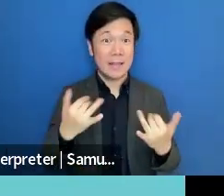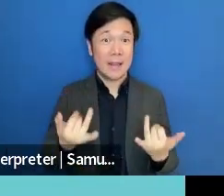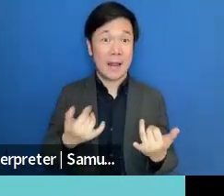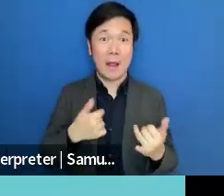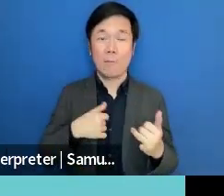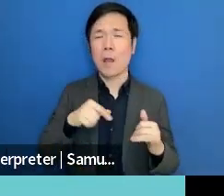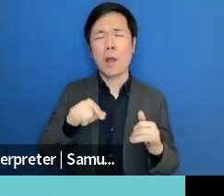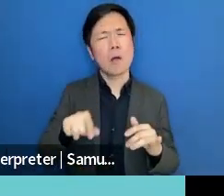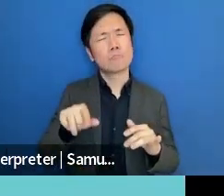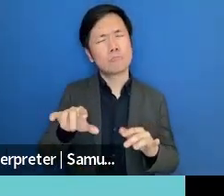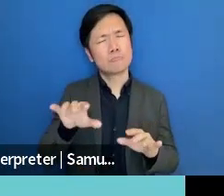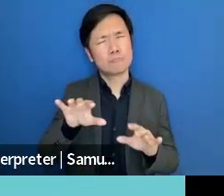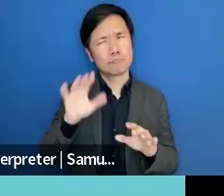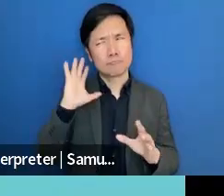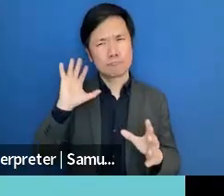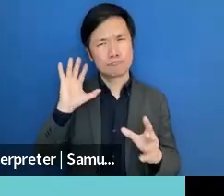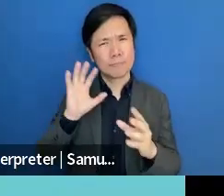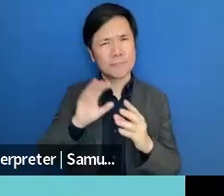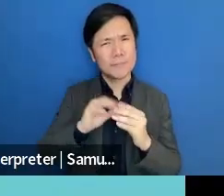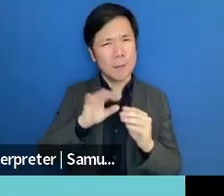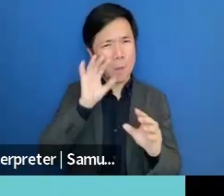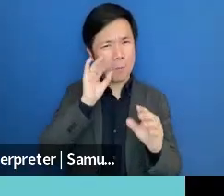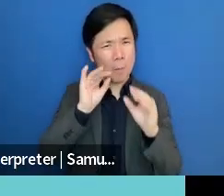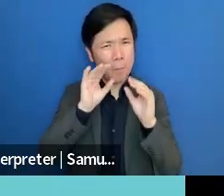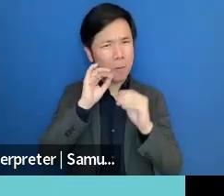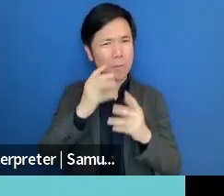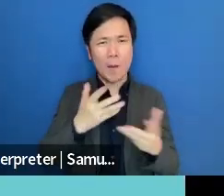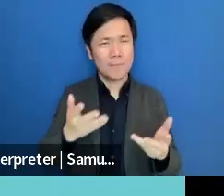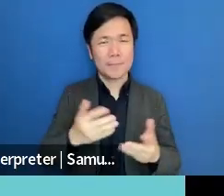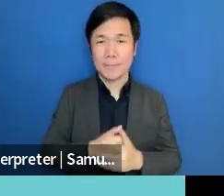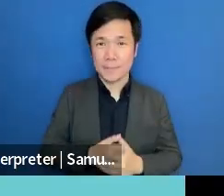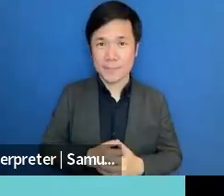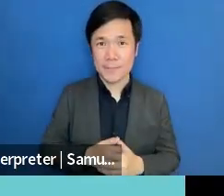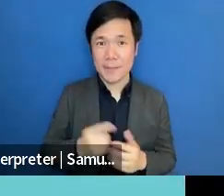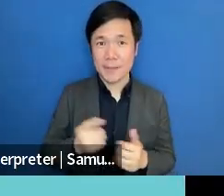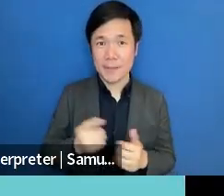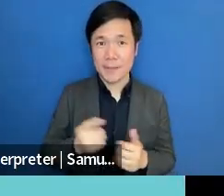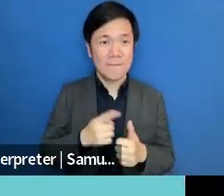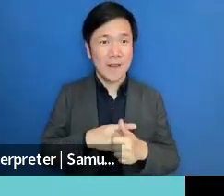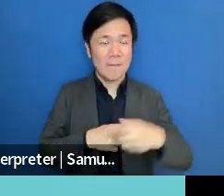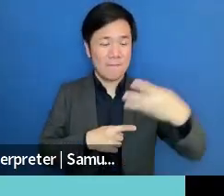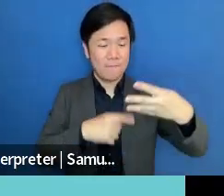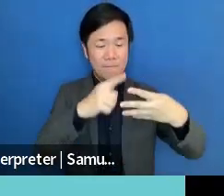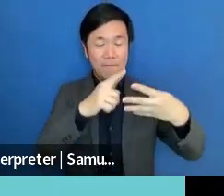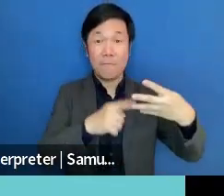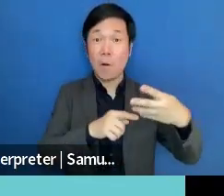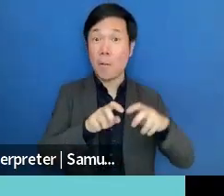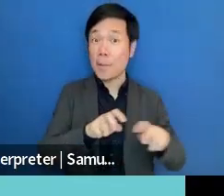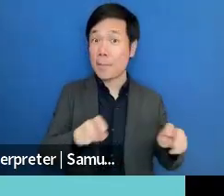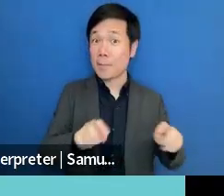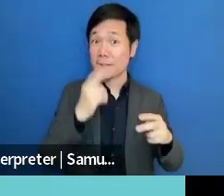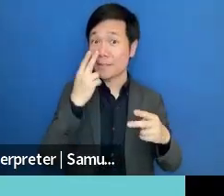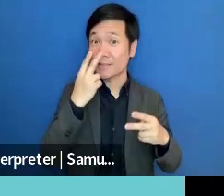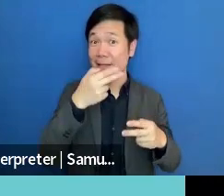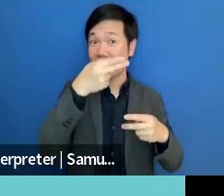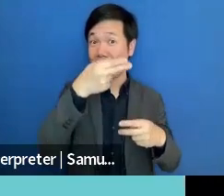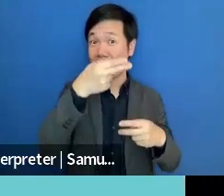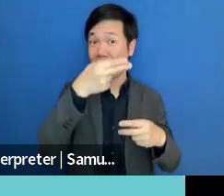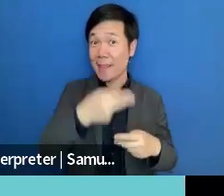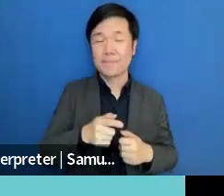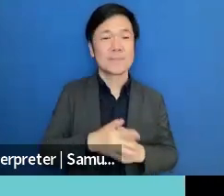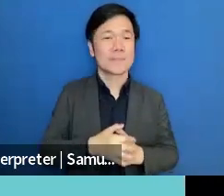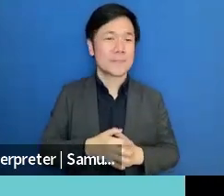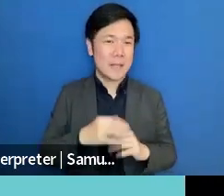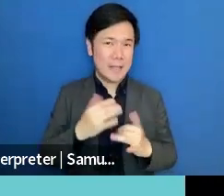the learnings that are drawn from Spotlight Initiative. We will hear from our 4 colleagues as displayed on the slide, and we will also make